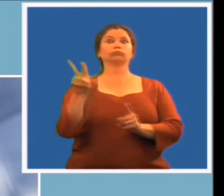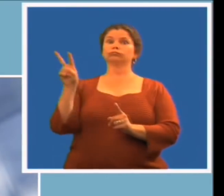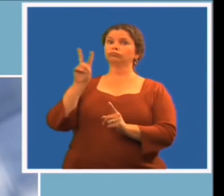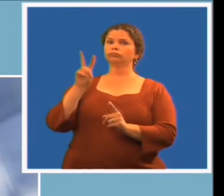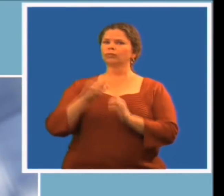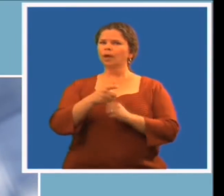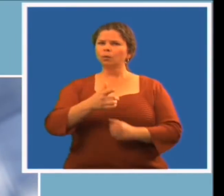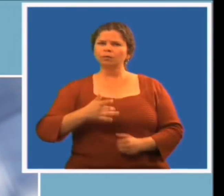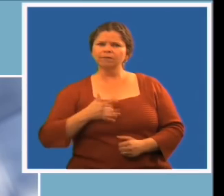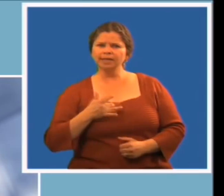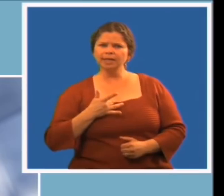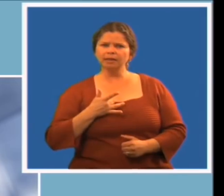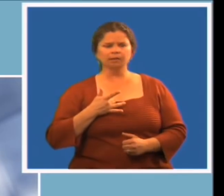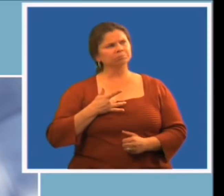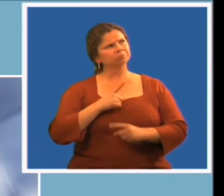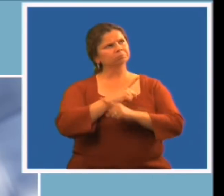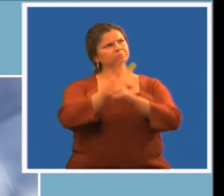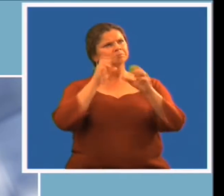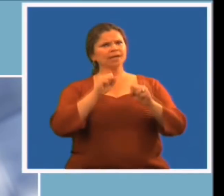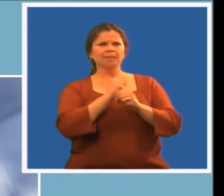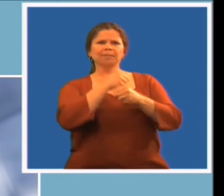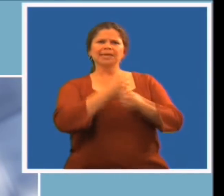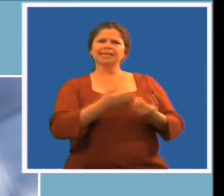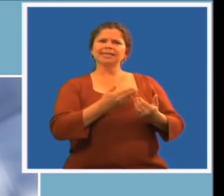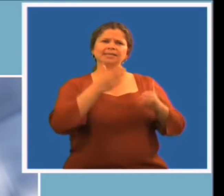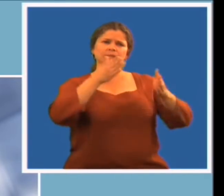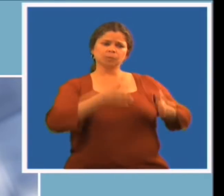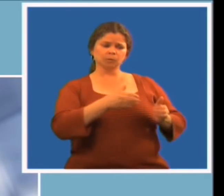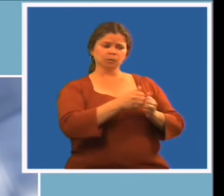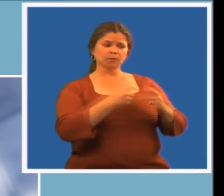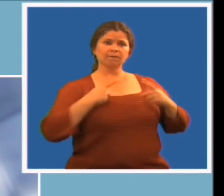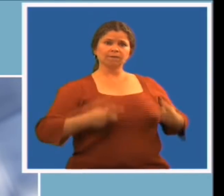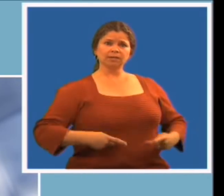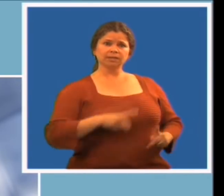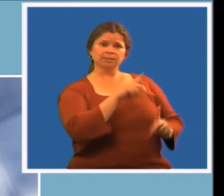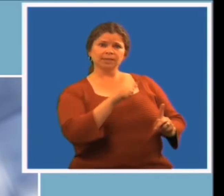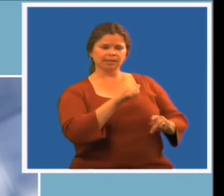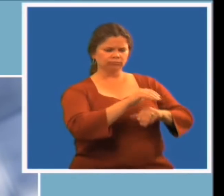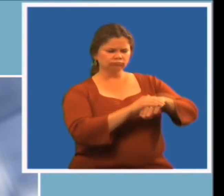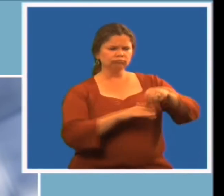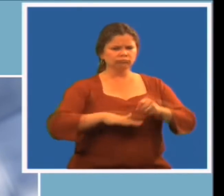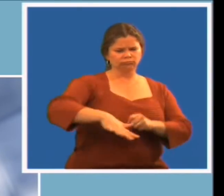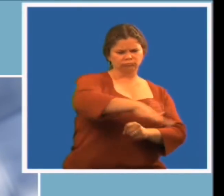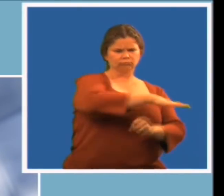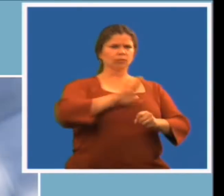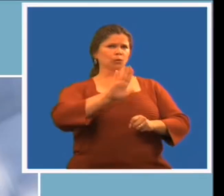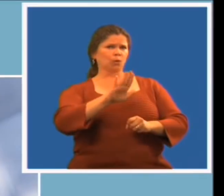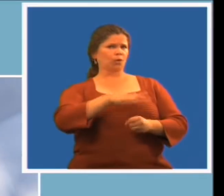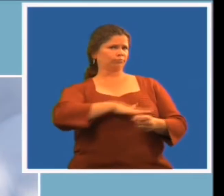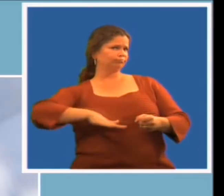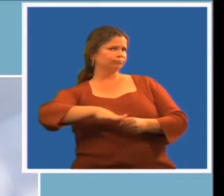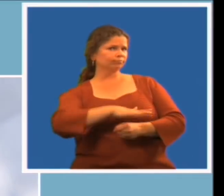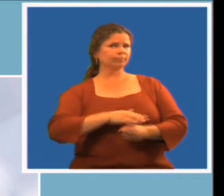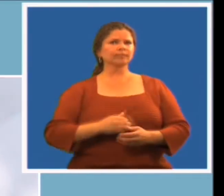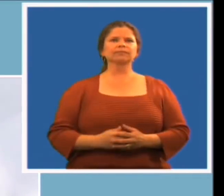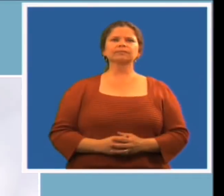Look around you right now. How could you make it easier for a person with a physical disability to move about in your